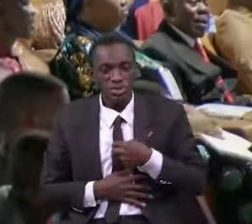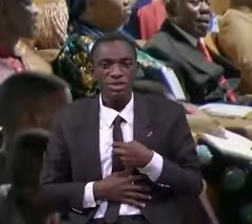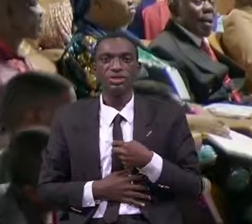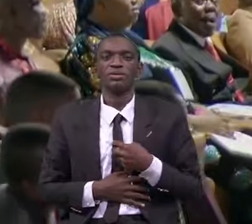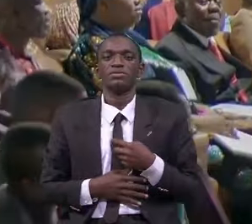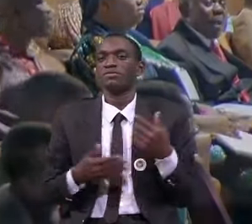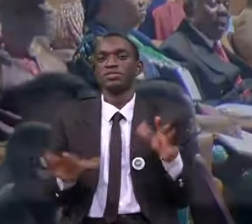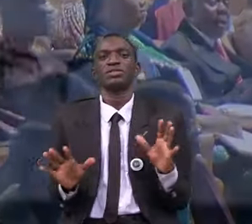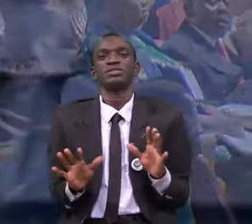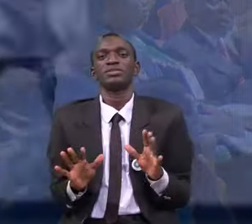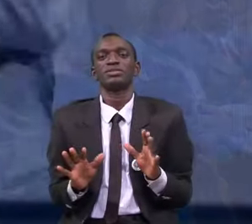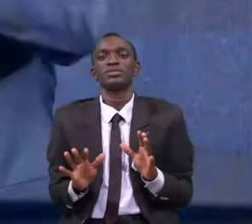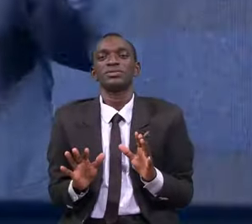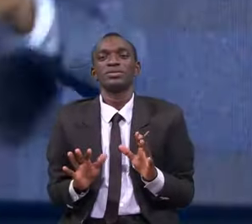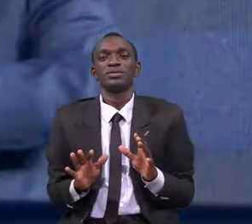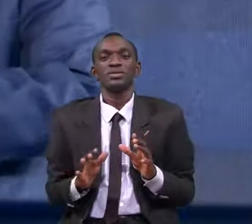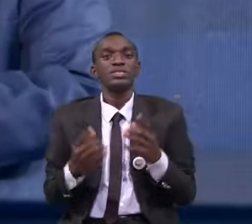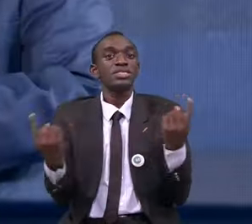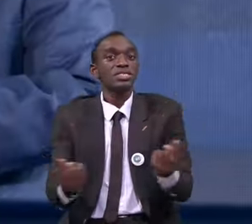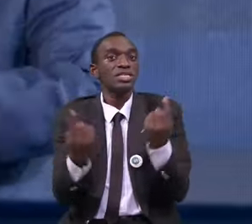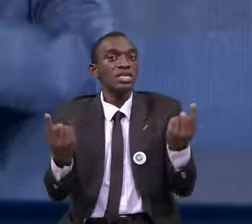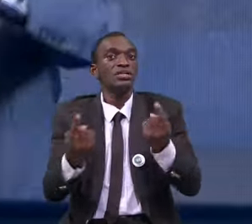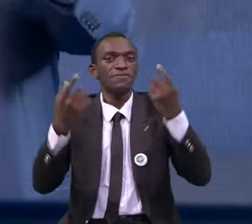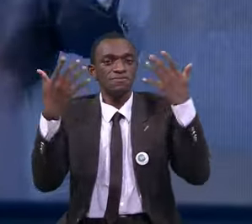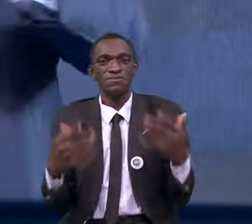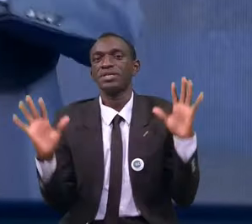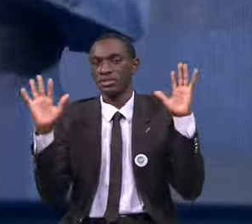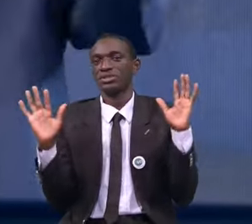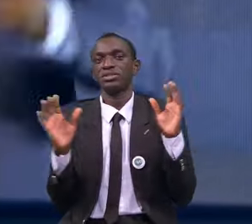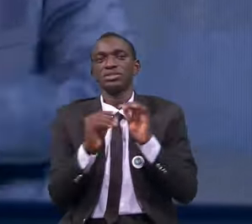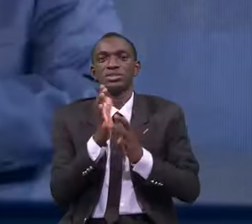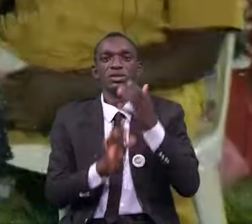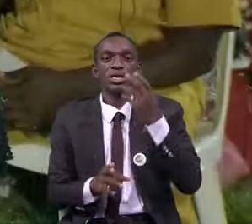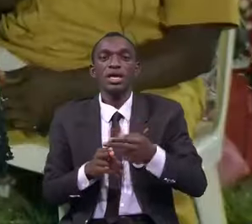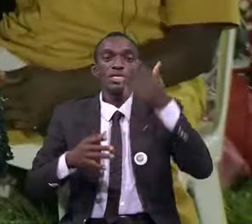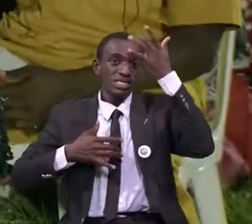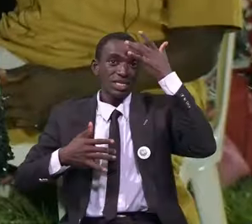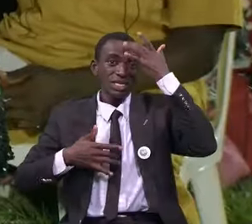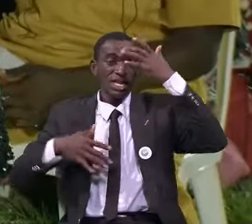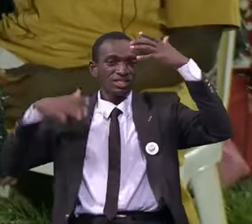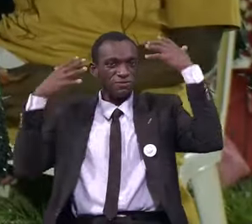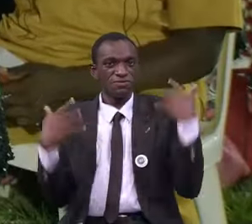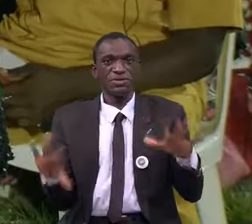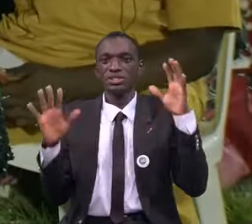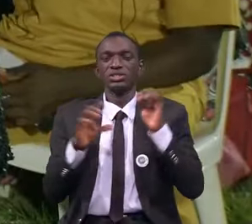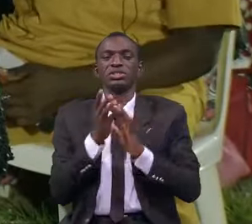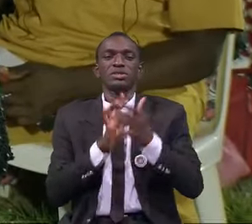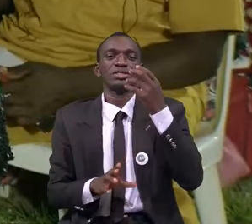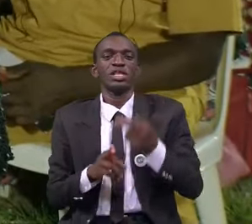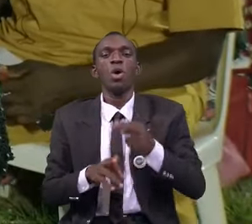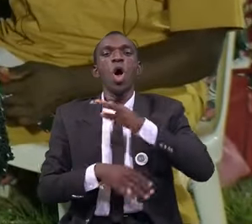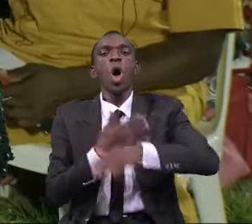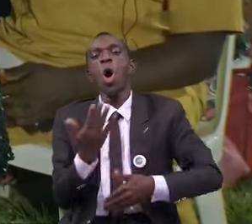Finished. Sin finished. Sickness finished. All the